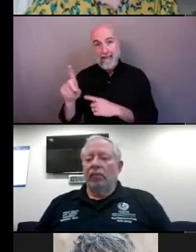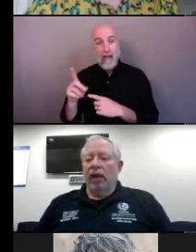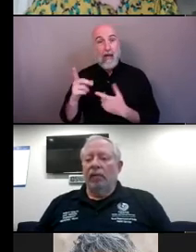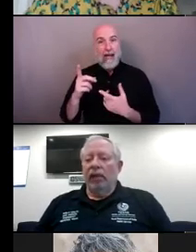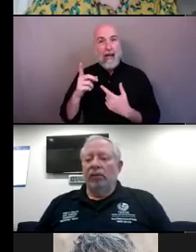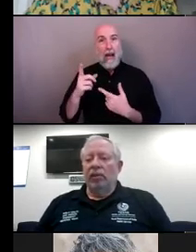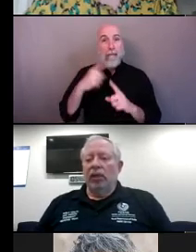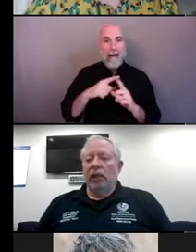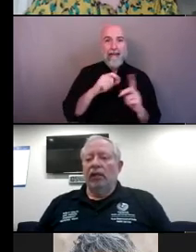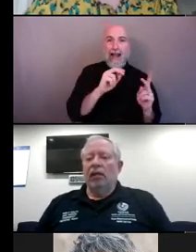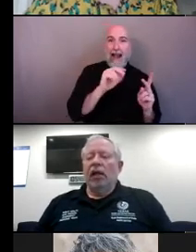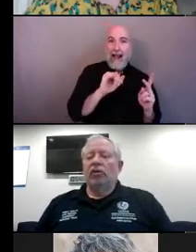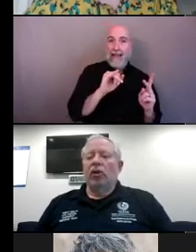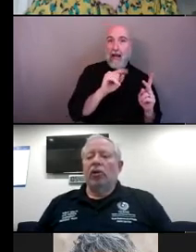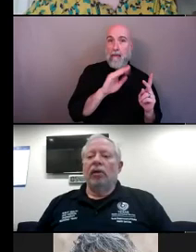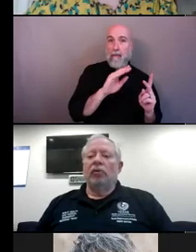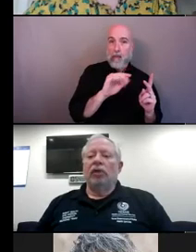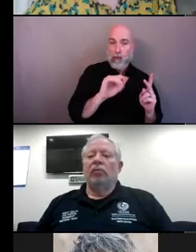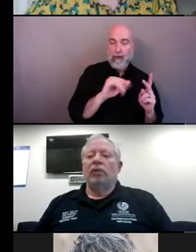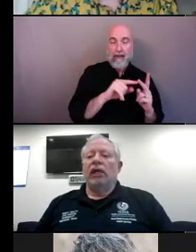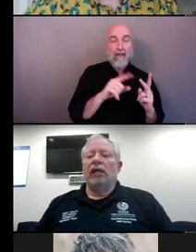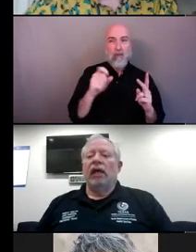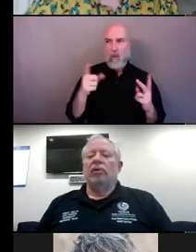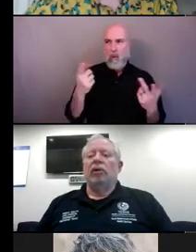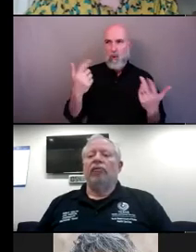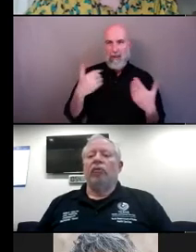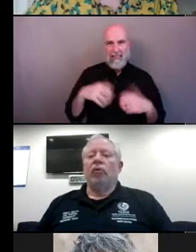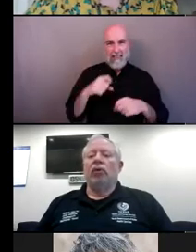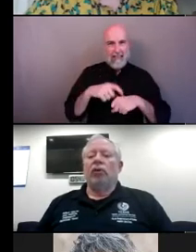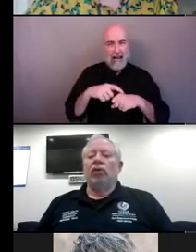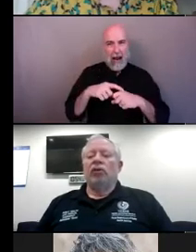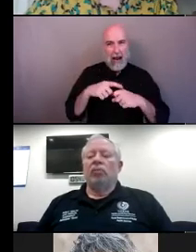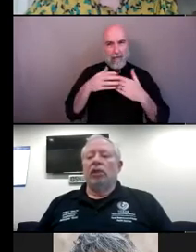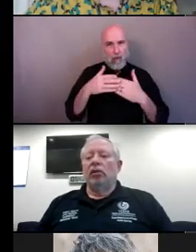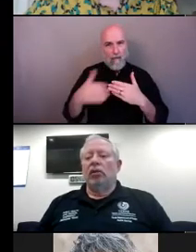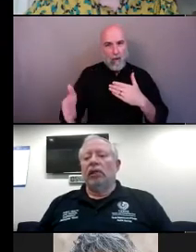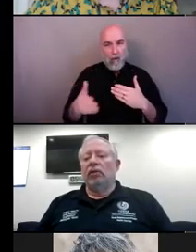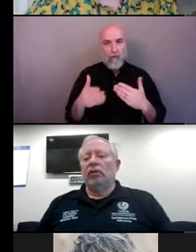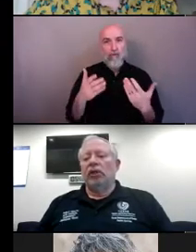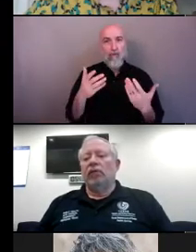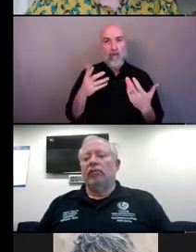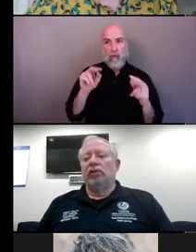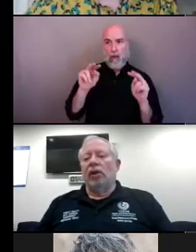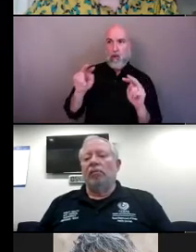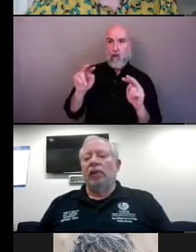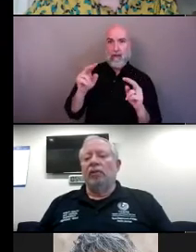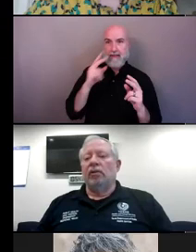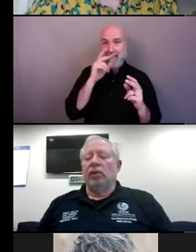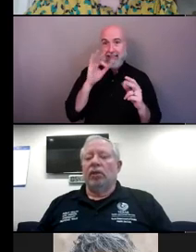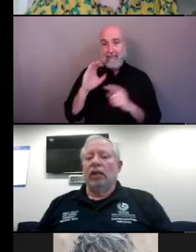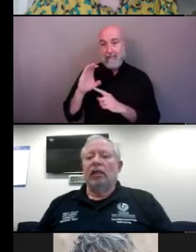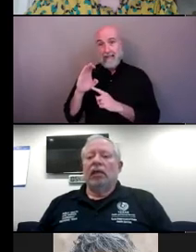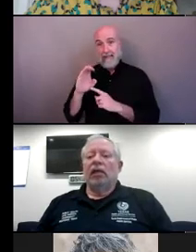the antibody-based immunity. And so it will take time going forward to be looking to see if the